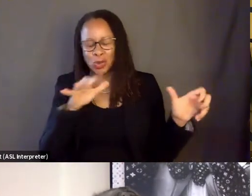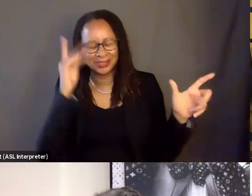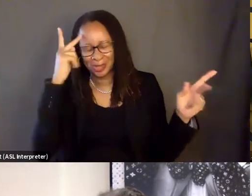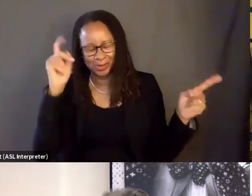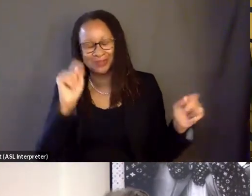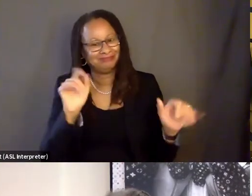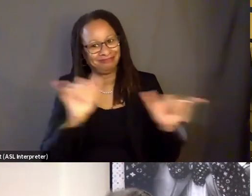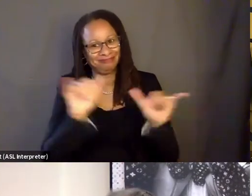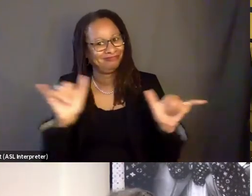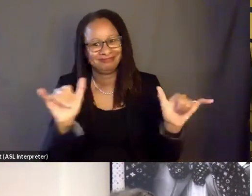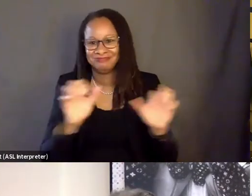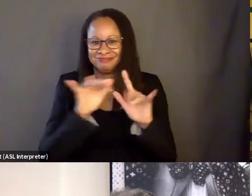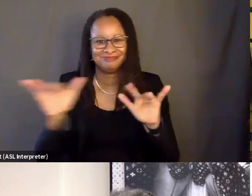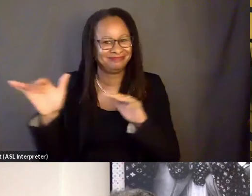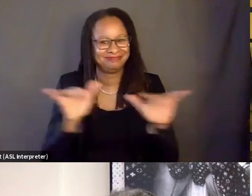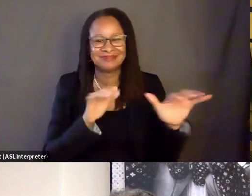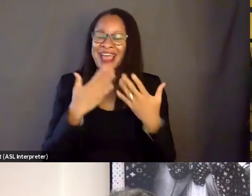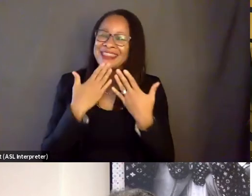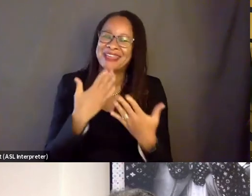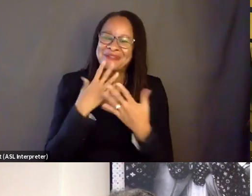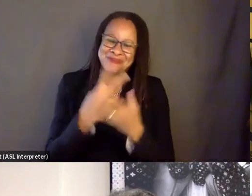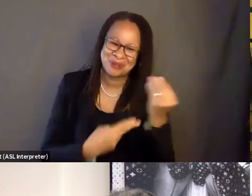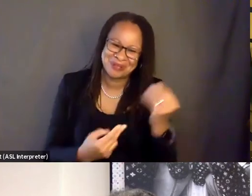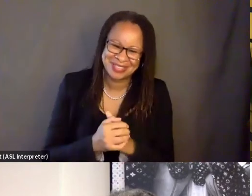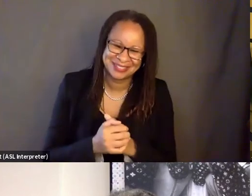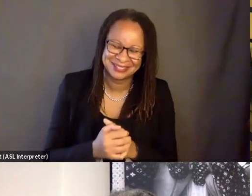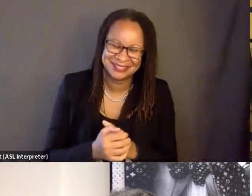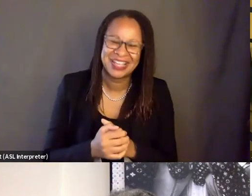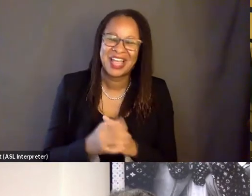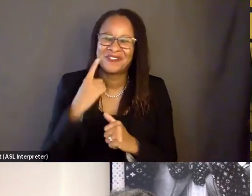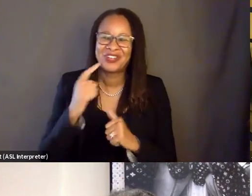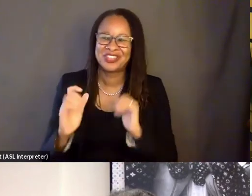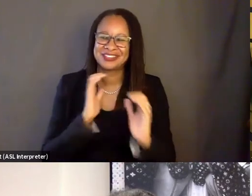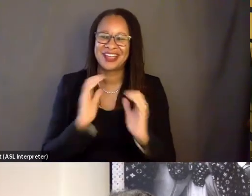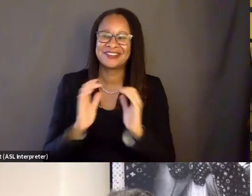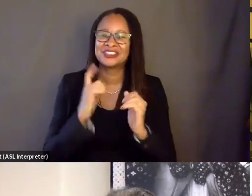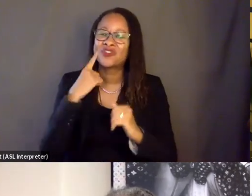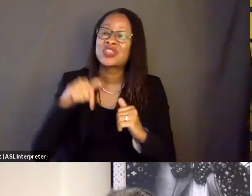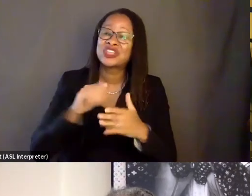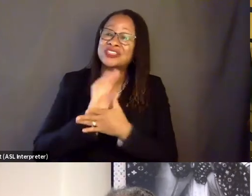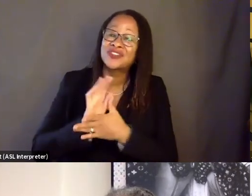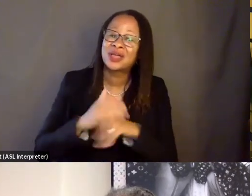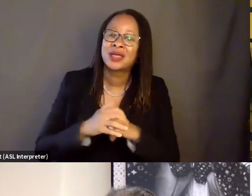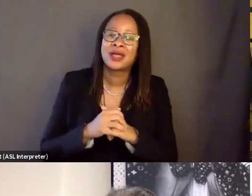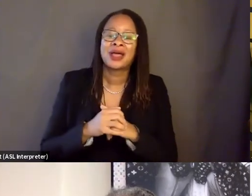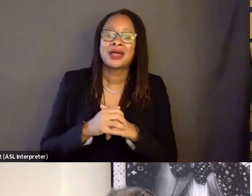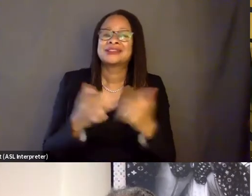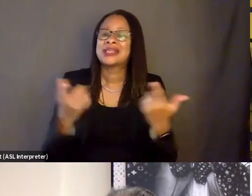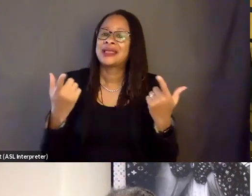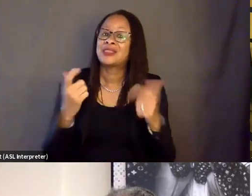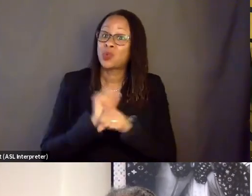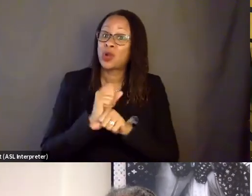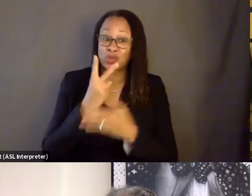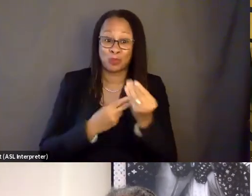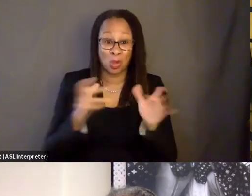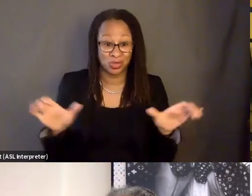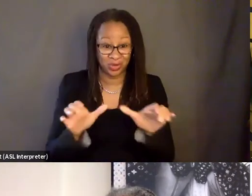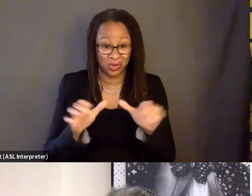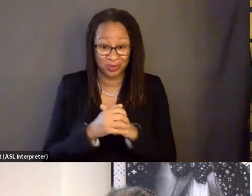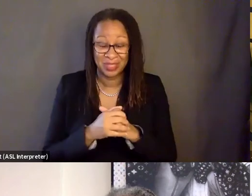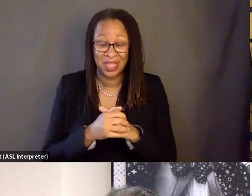don't do it. But no, my sincere thank you. Thanks for this conversation and for this film and the work that you all do.